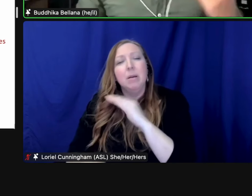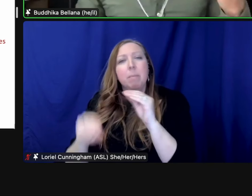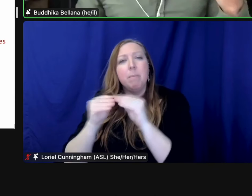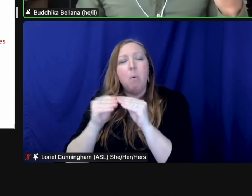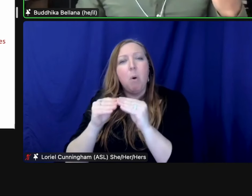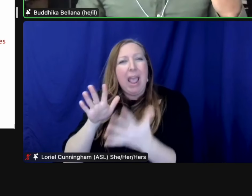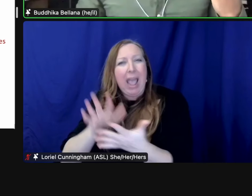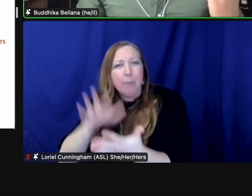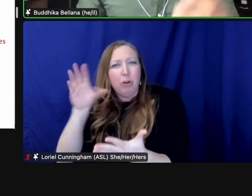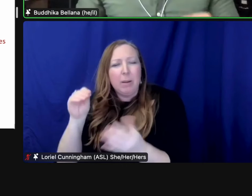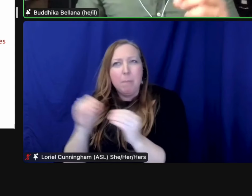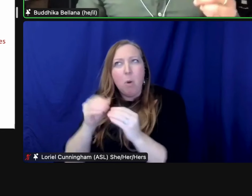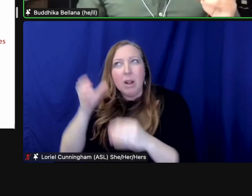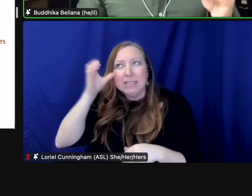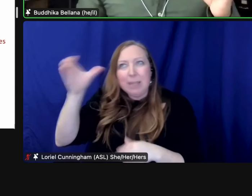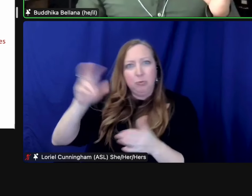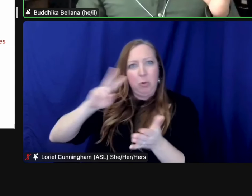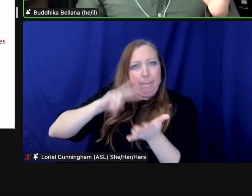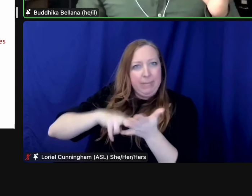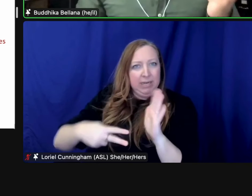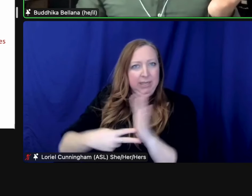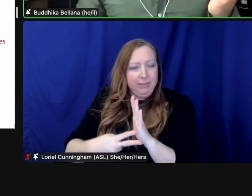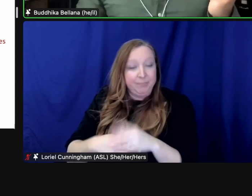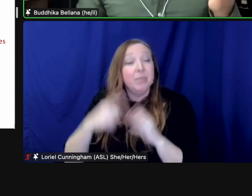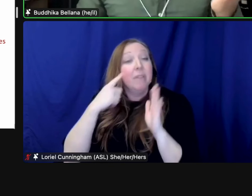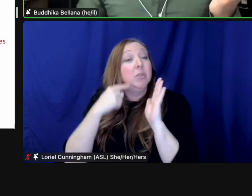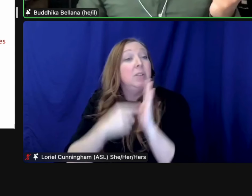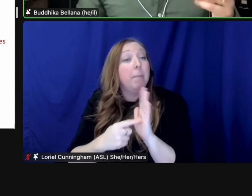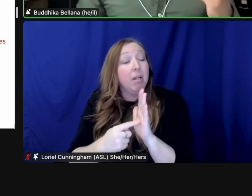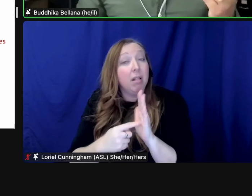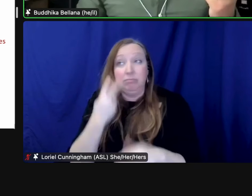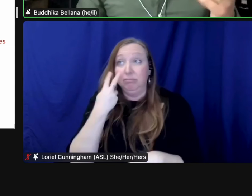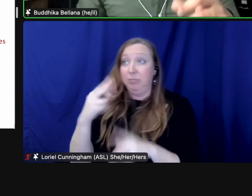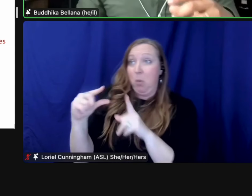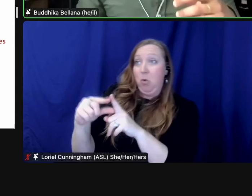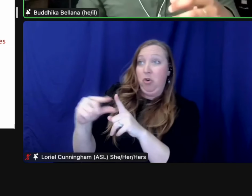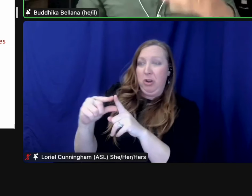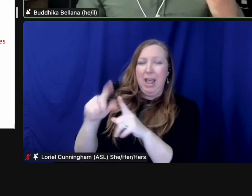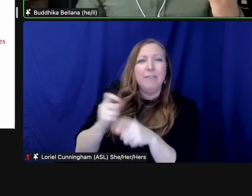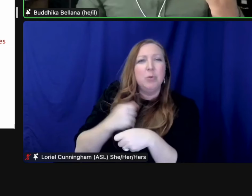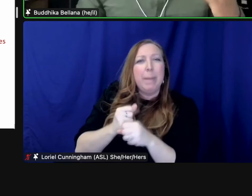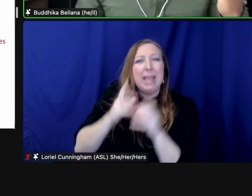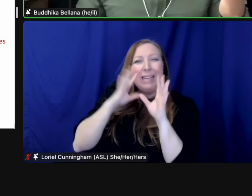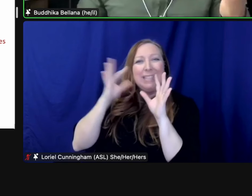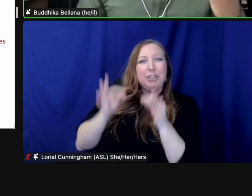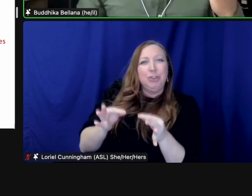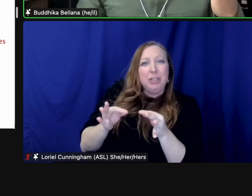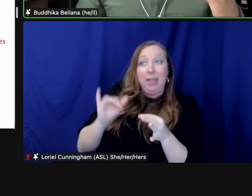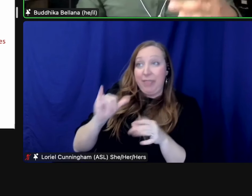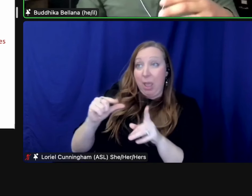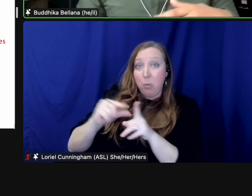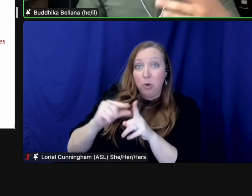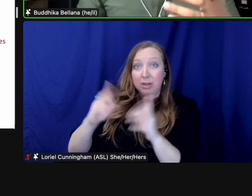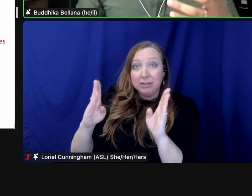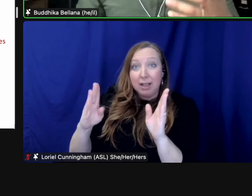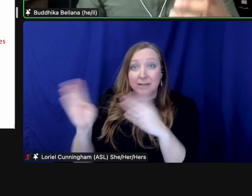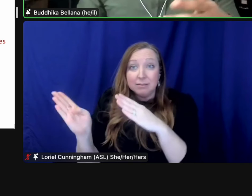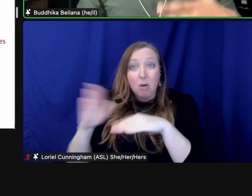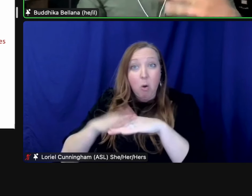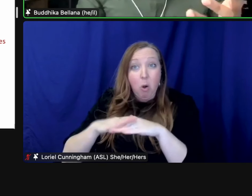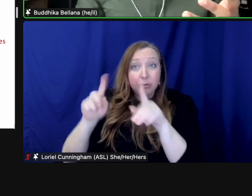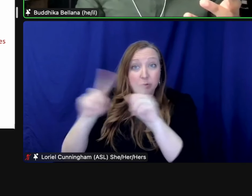So for example, if you think of a word, if you're having to make a decision about the word in terms of whether it was italicized or not, if it was on screen, that would